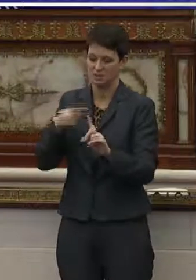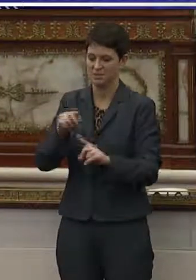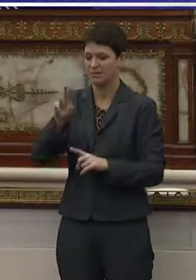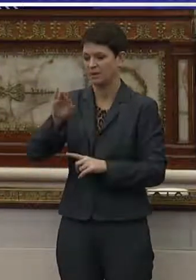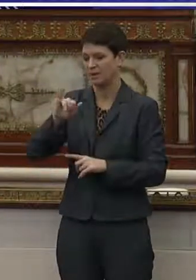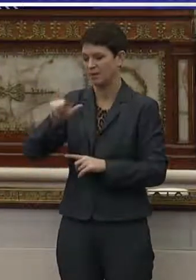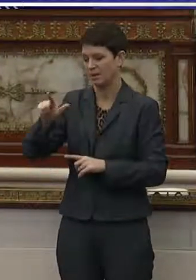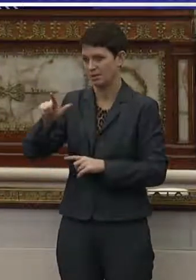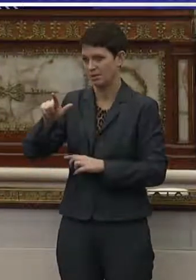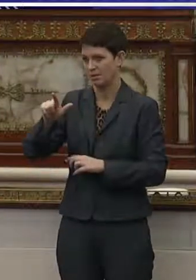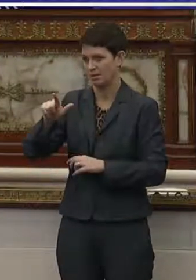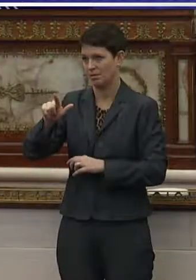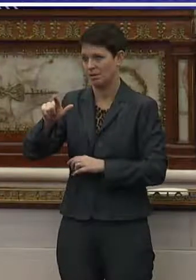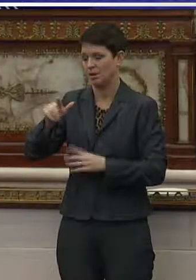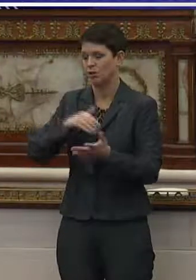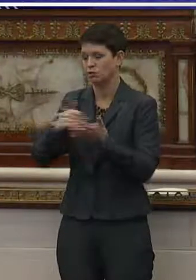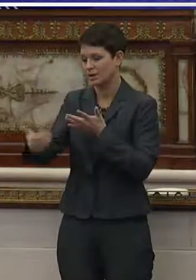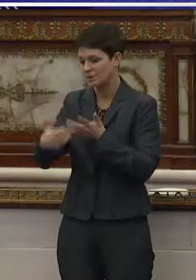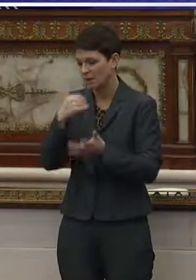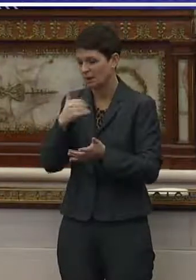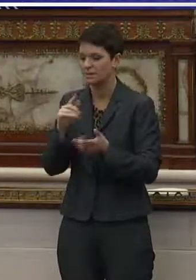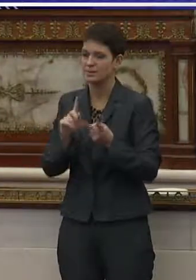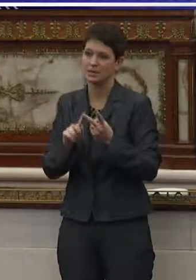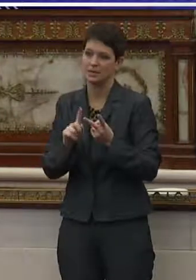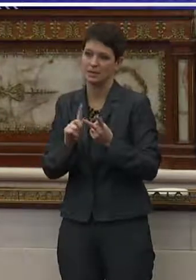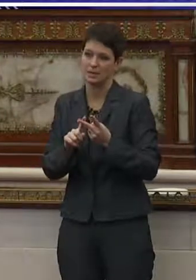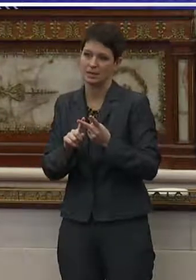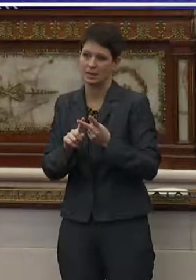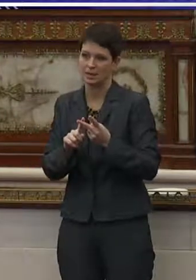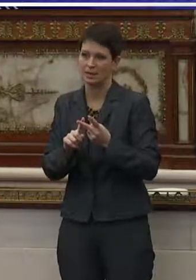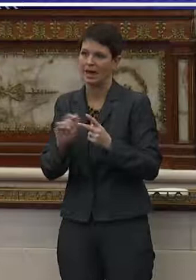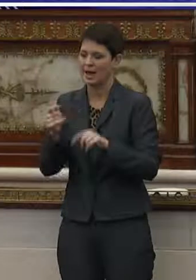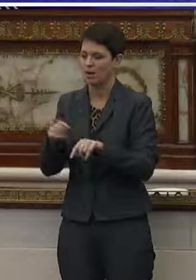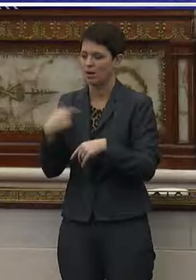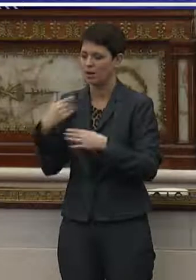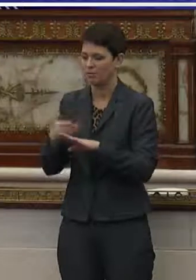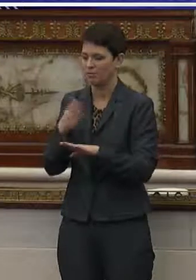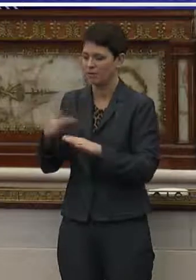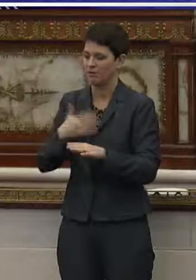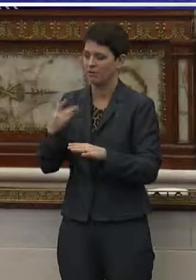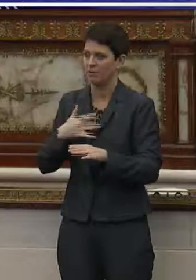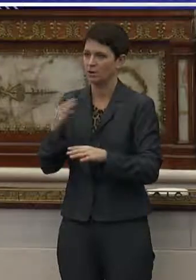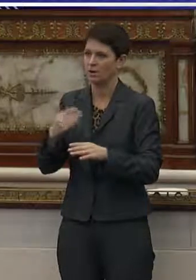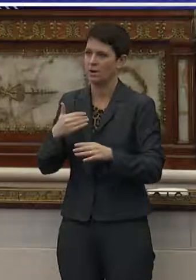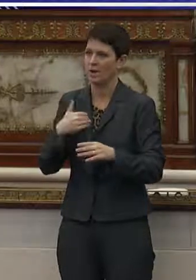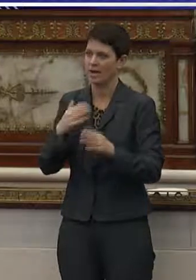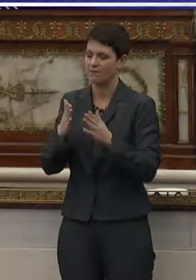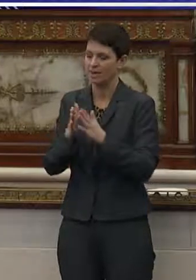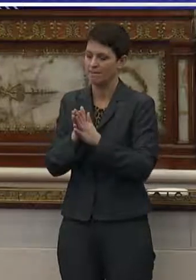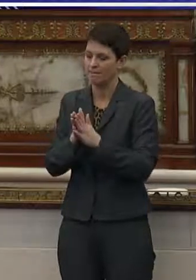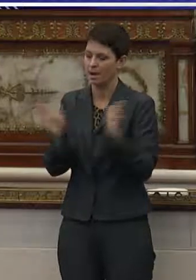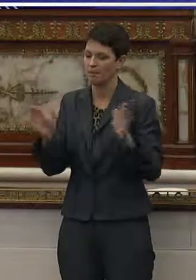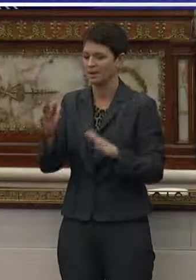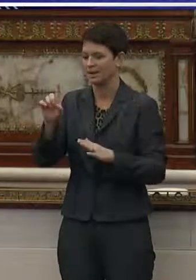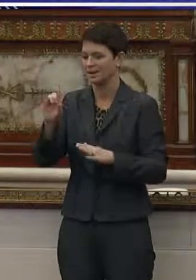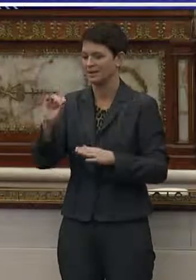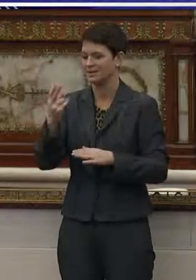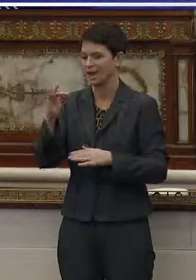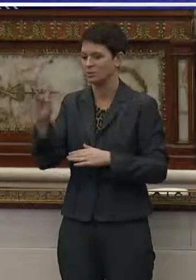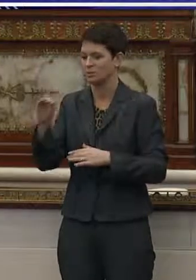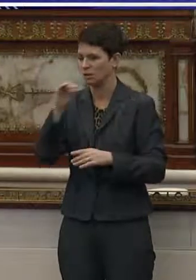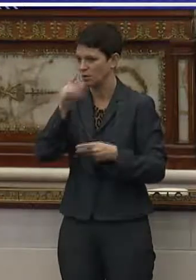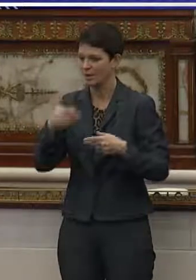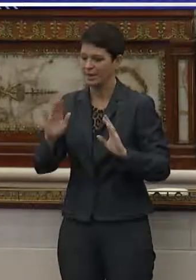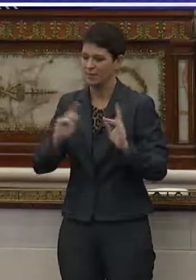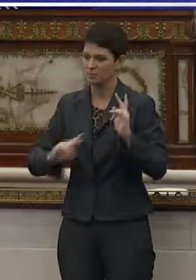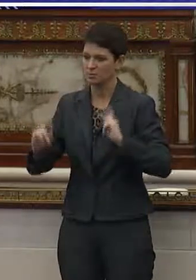bill around the transparency, how long before you feel you're going to have a kind of a public dashboard that really